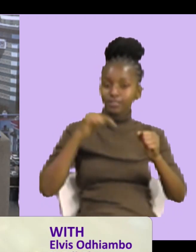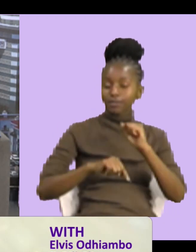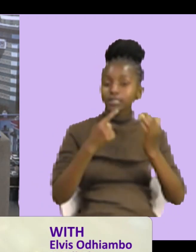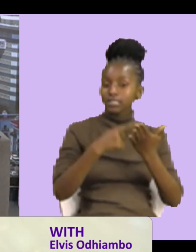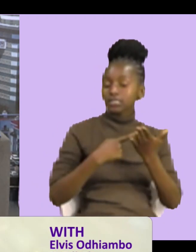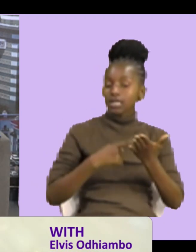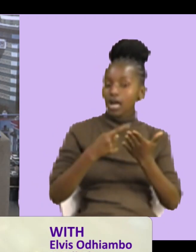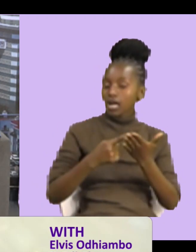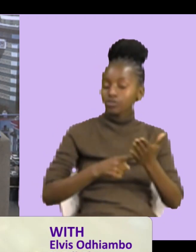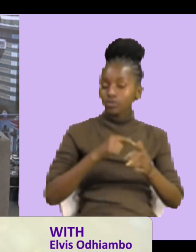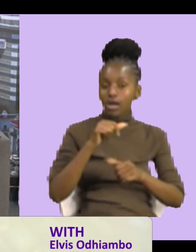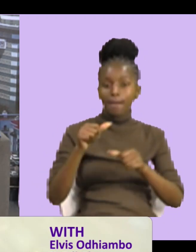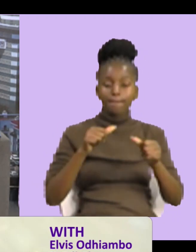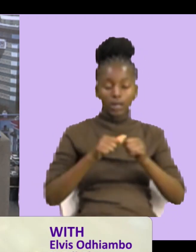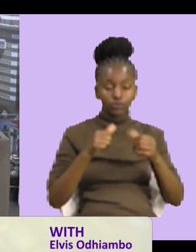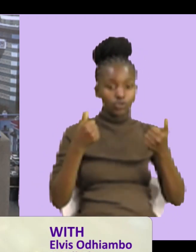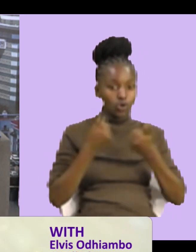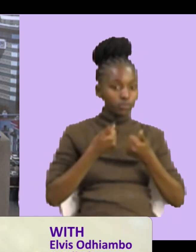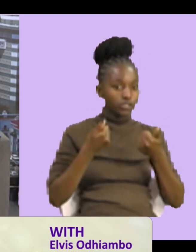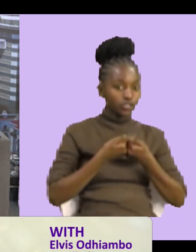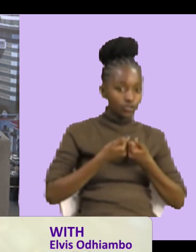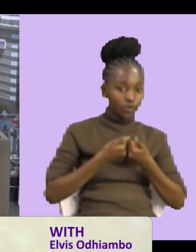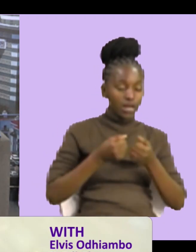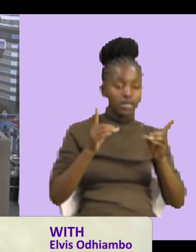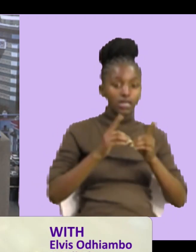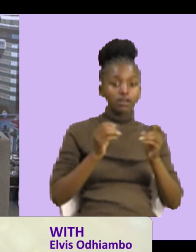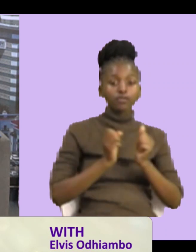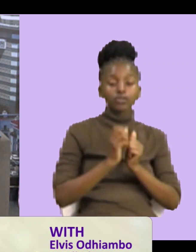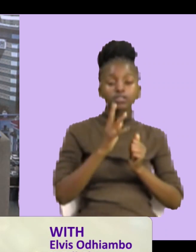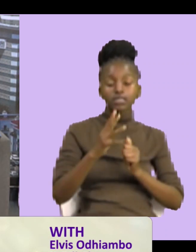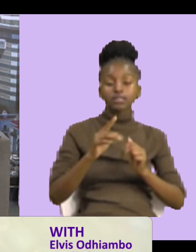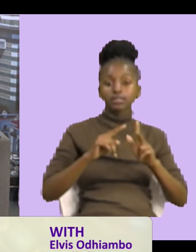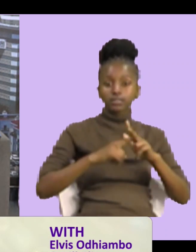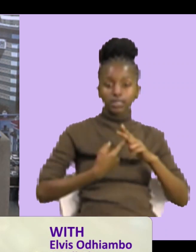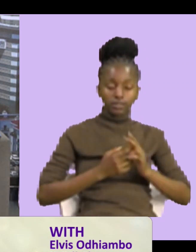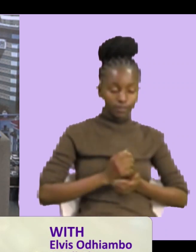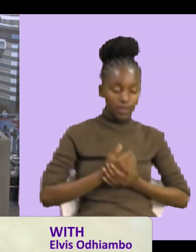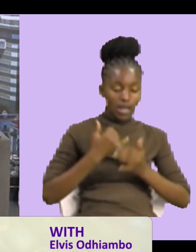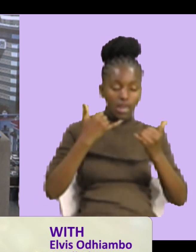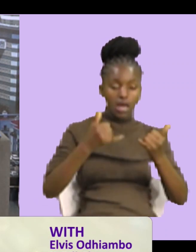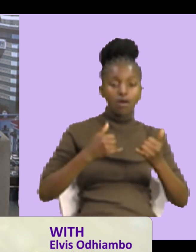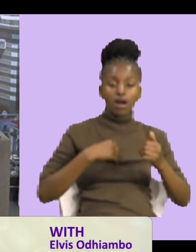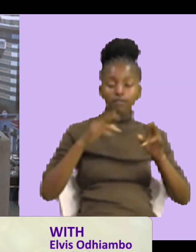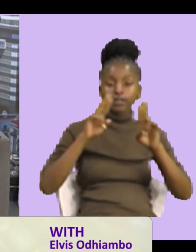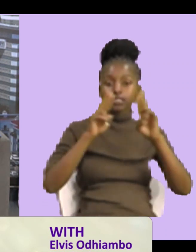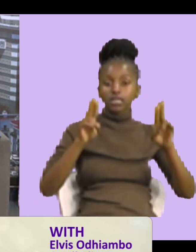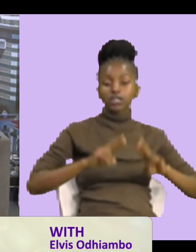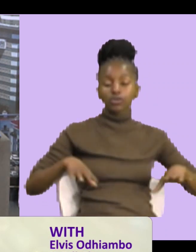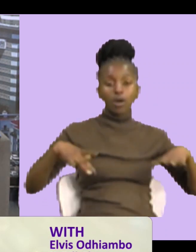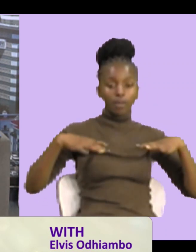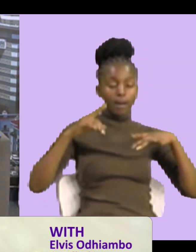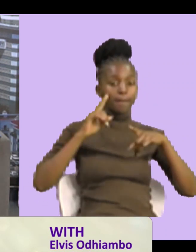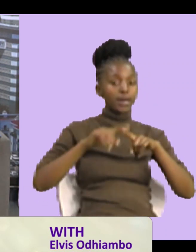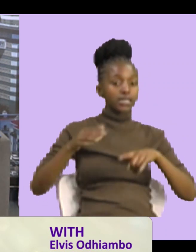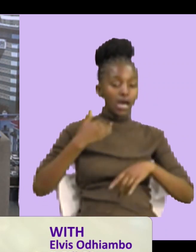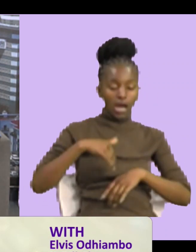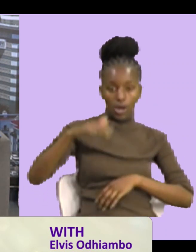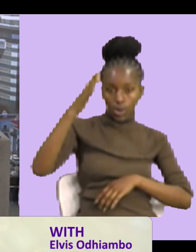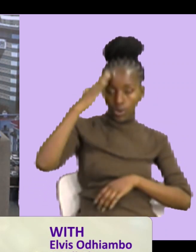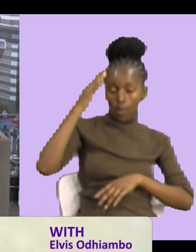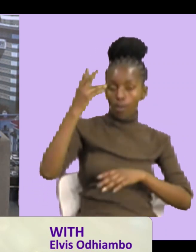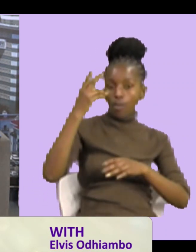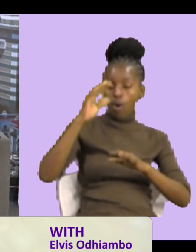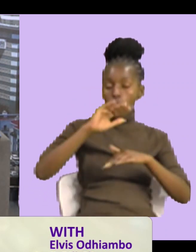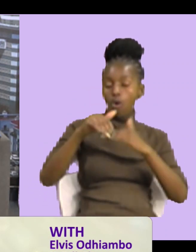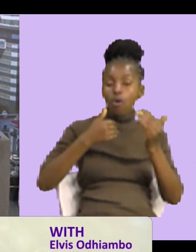the match day 14 will be kicking off. Remember, right now we have the international break, but then again, the teams broke at match day